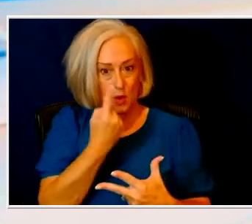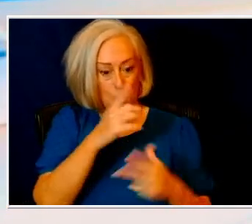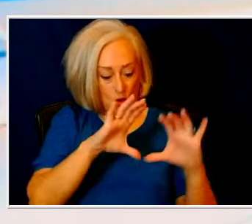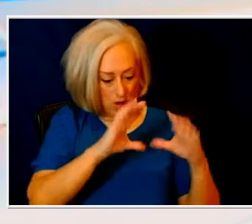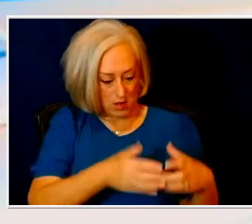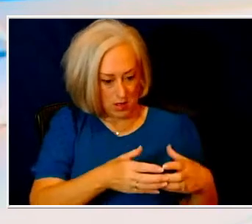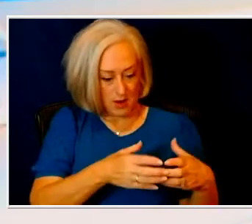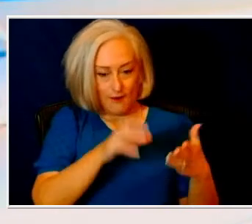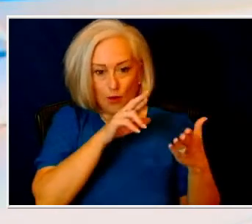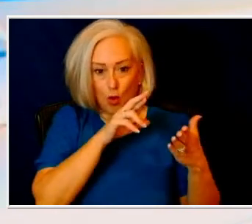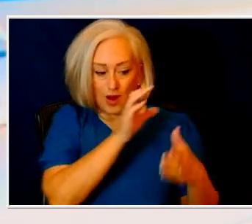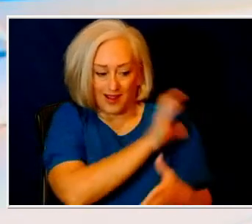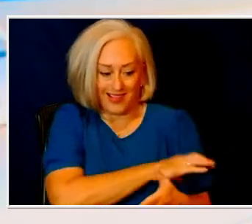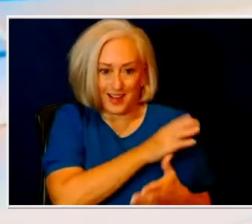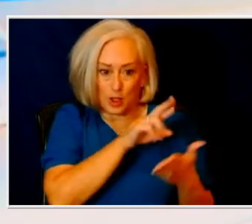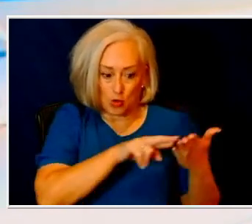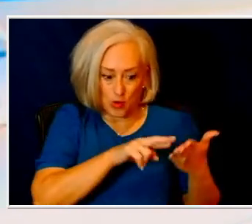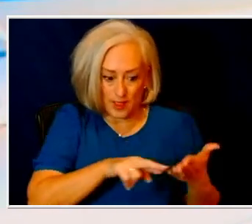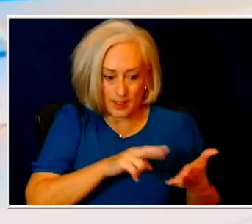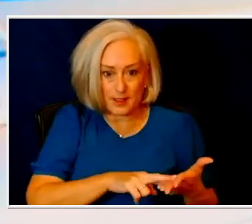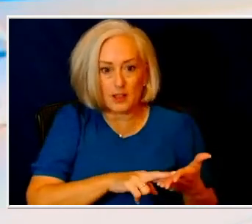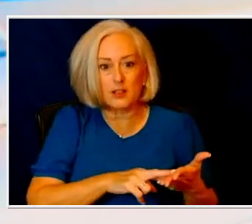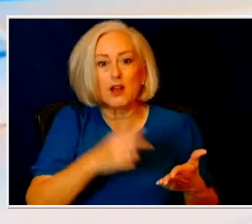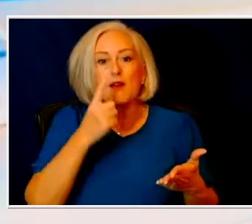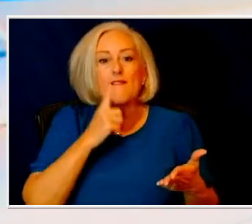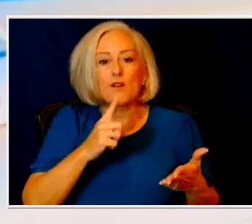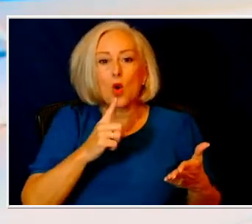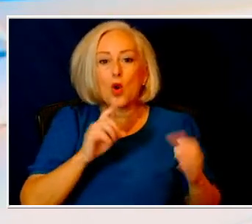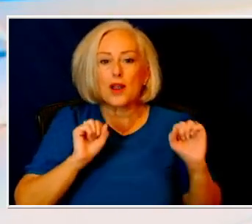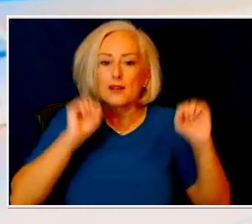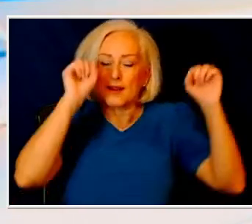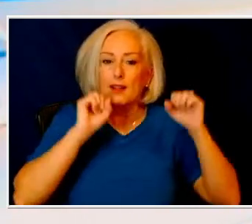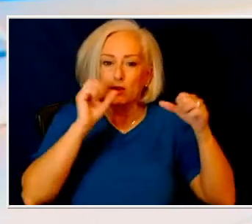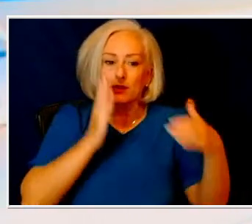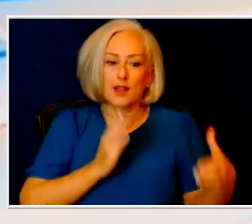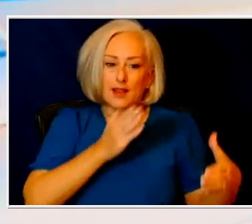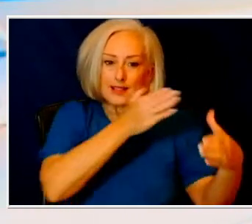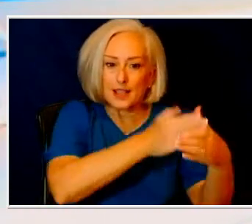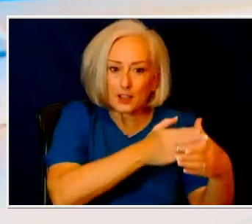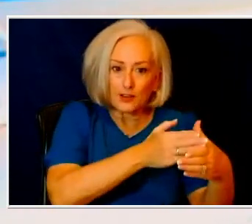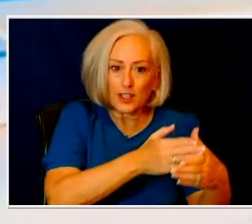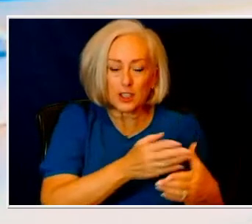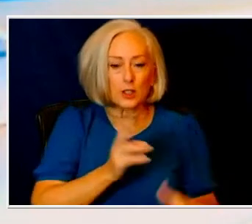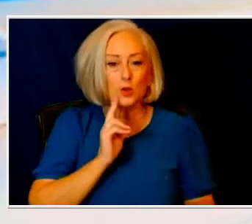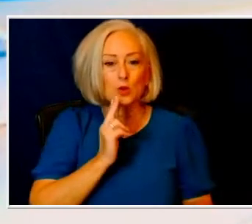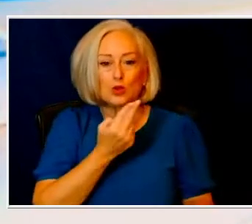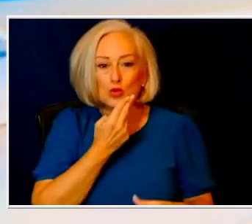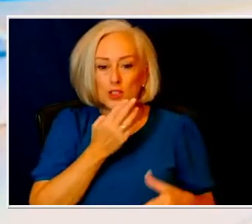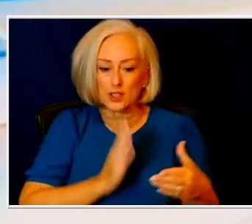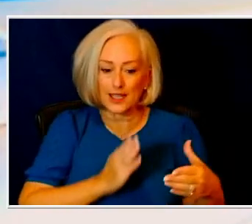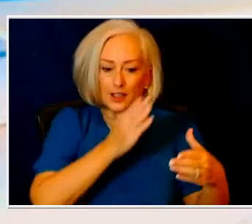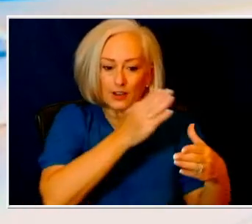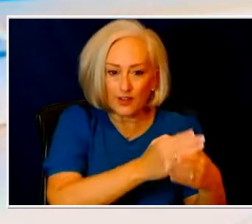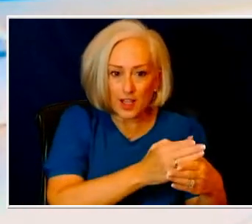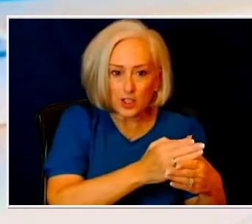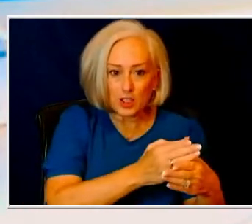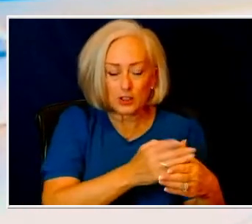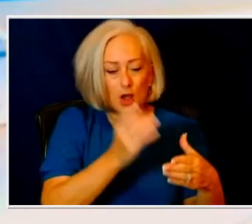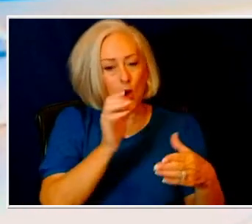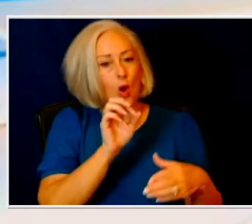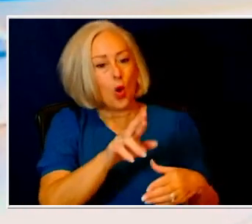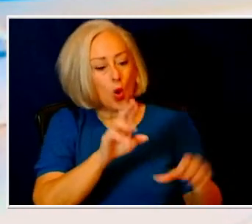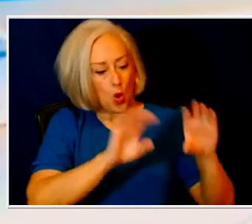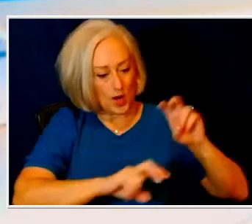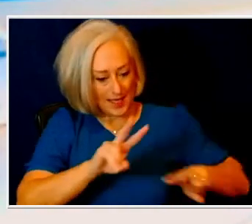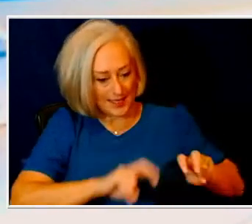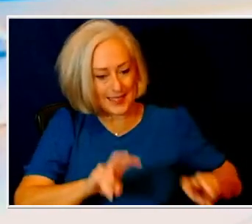research that want to do exercise interventions or nutrition interventions, or maybe assess energy balance by measuring food